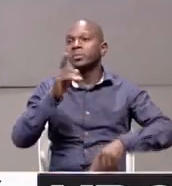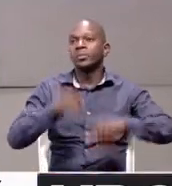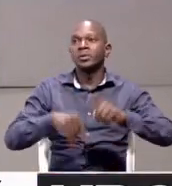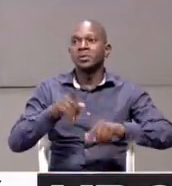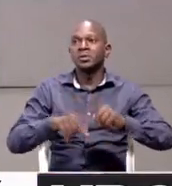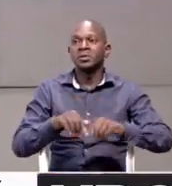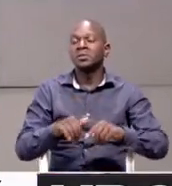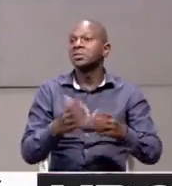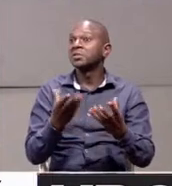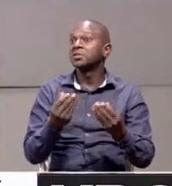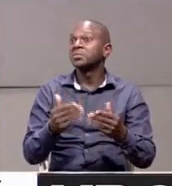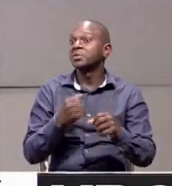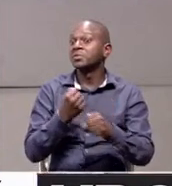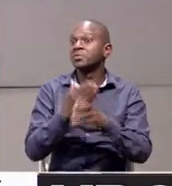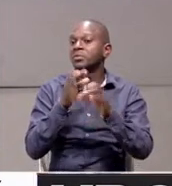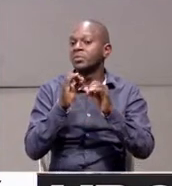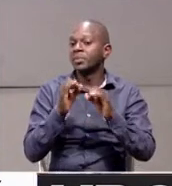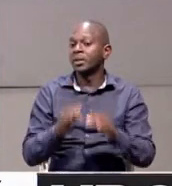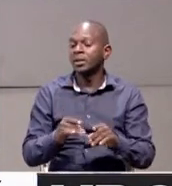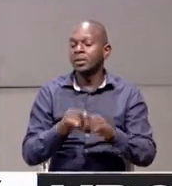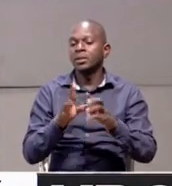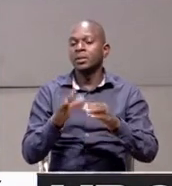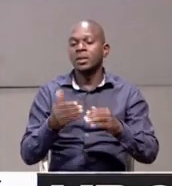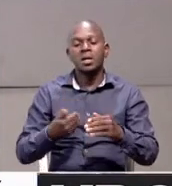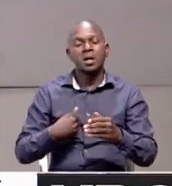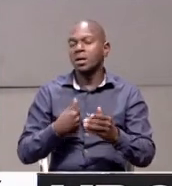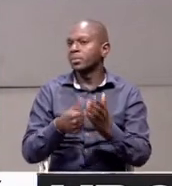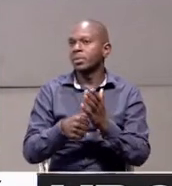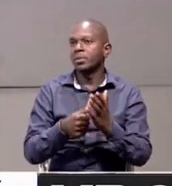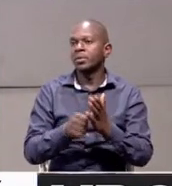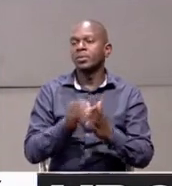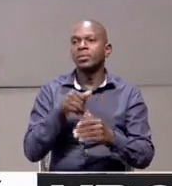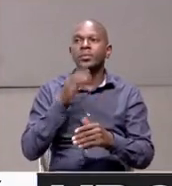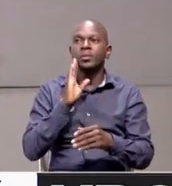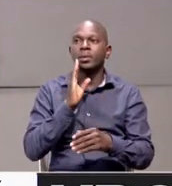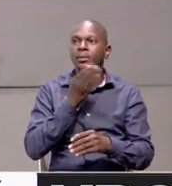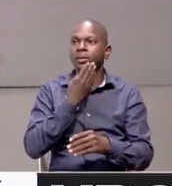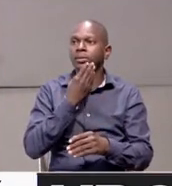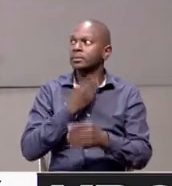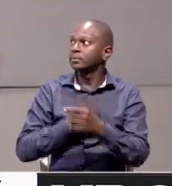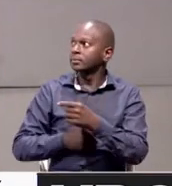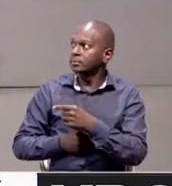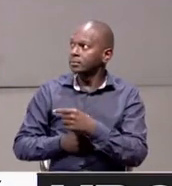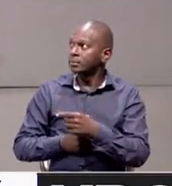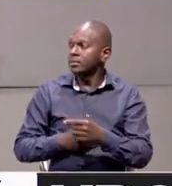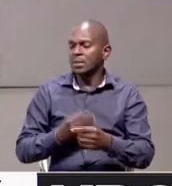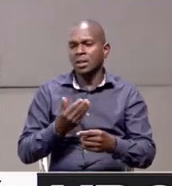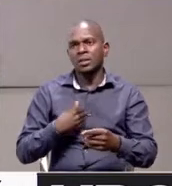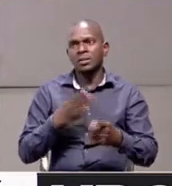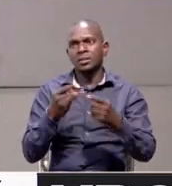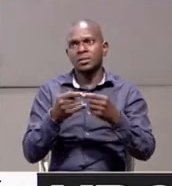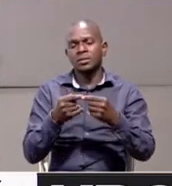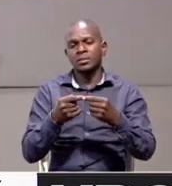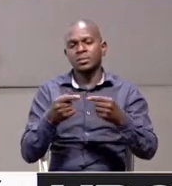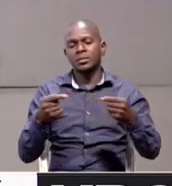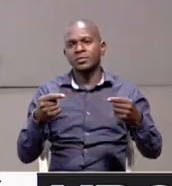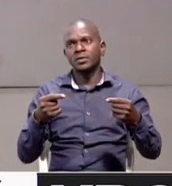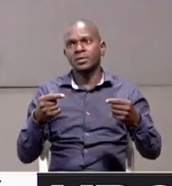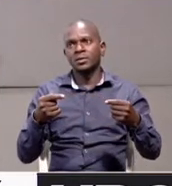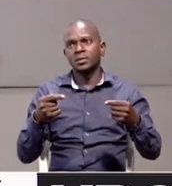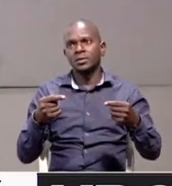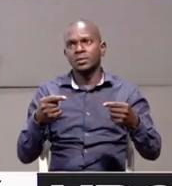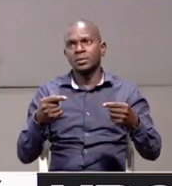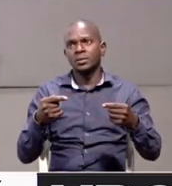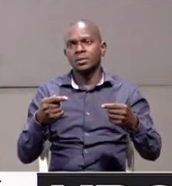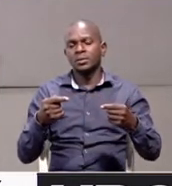do. But Museveni says he has no problems with Mbabazi. When we had some differences with some